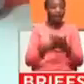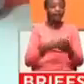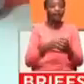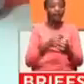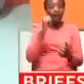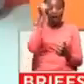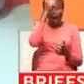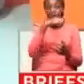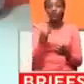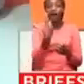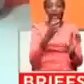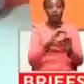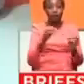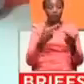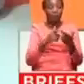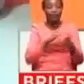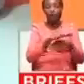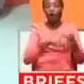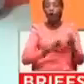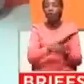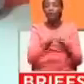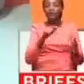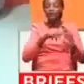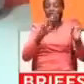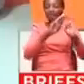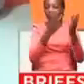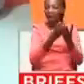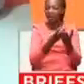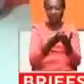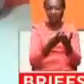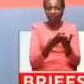mean, all over the world. Anywhere in the world where you go,